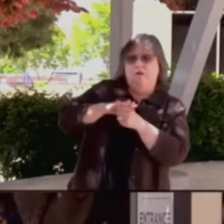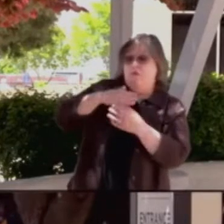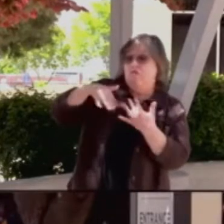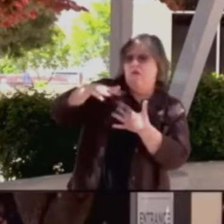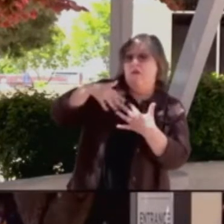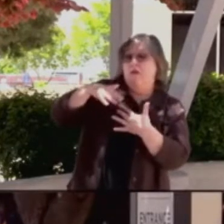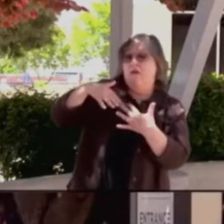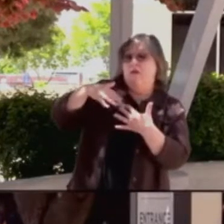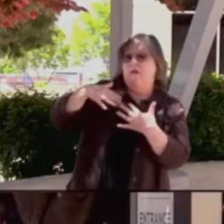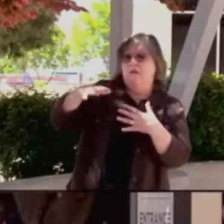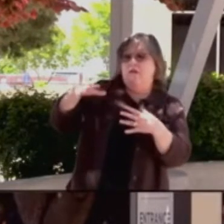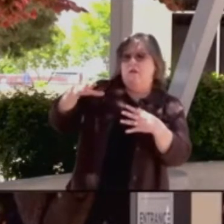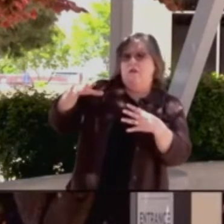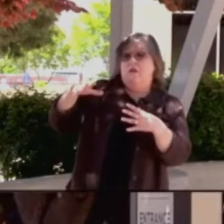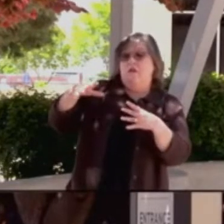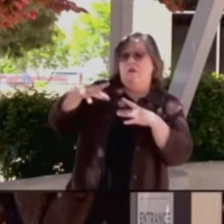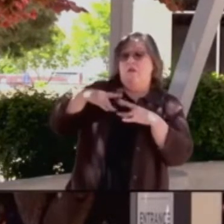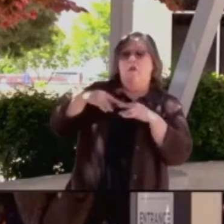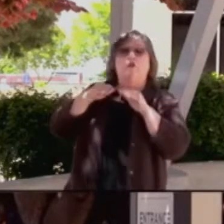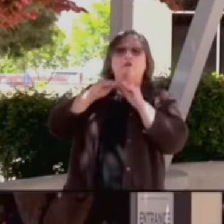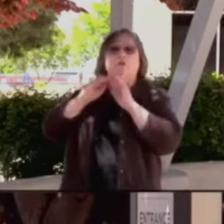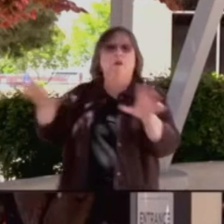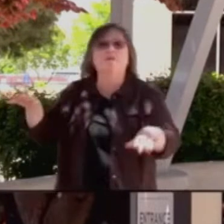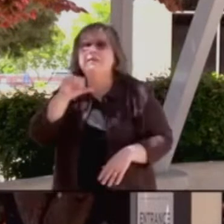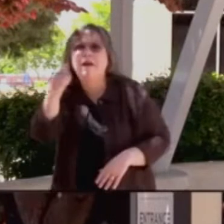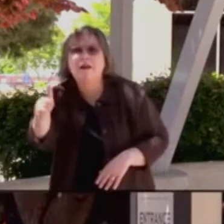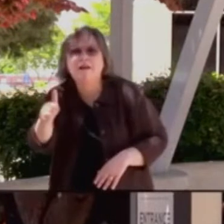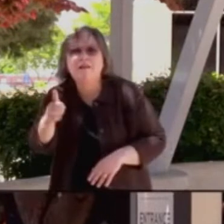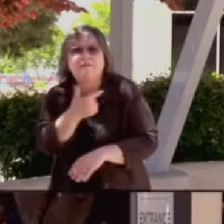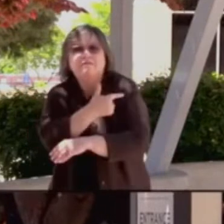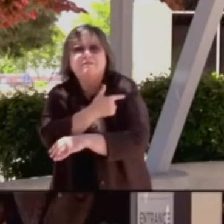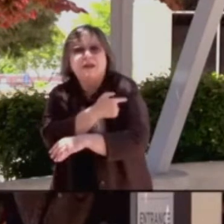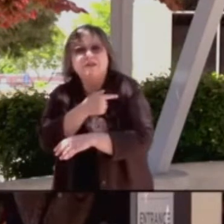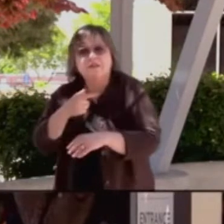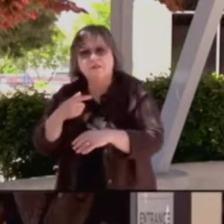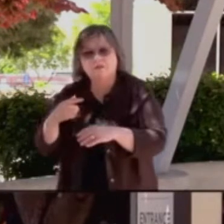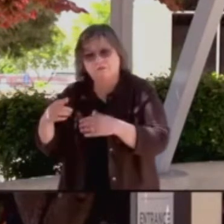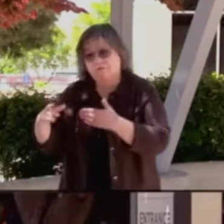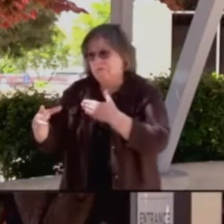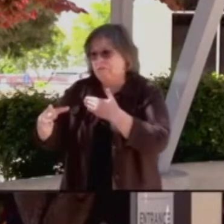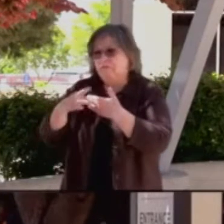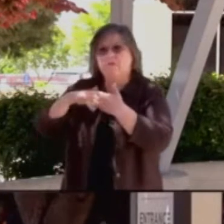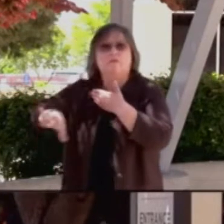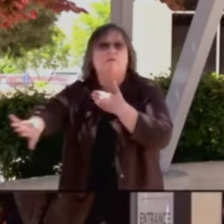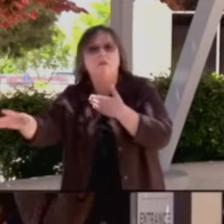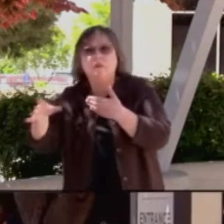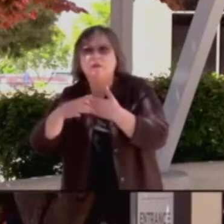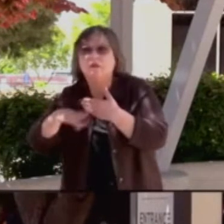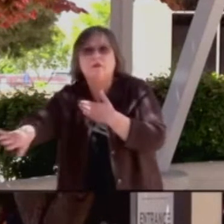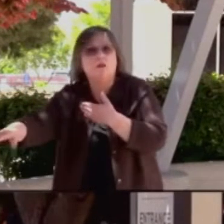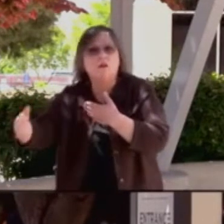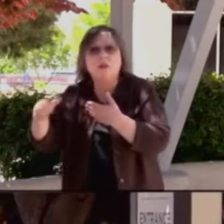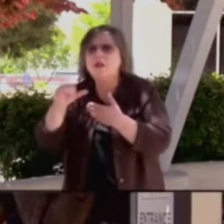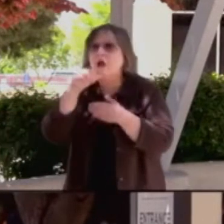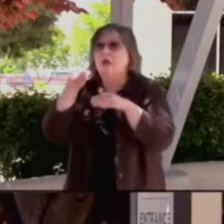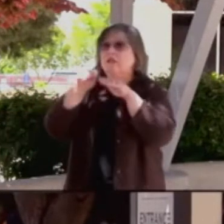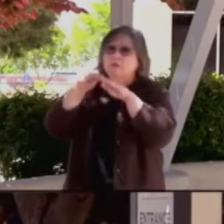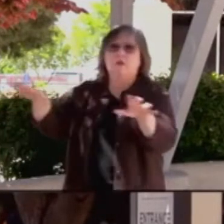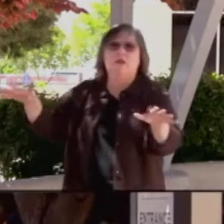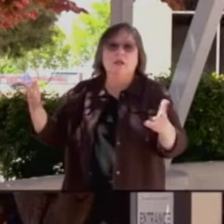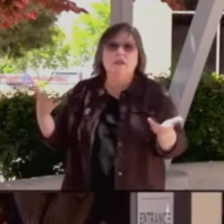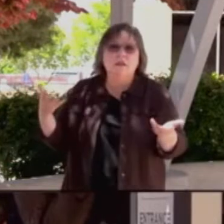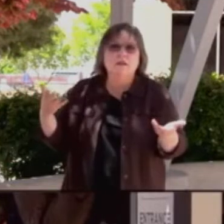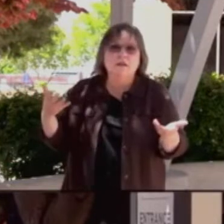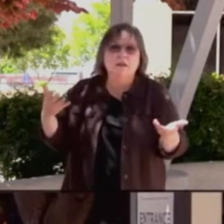masking guidance. The state has taken action that I also think is fantastic. They're